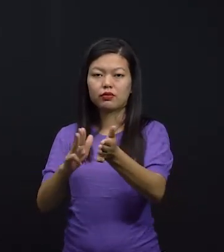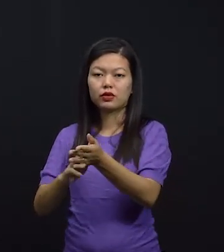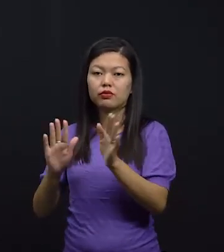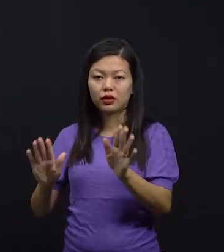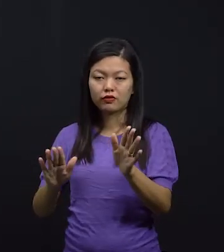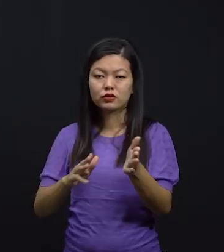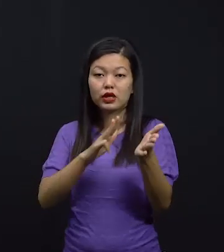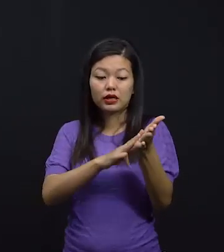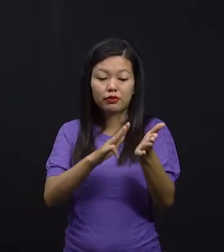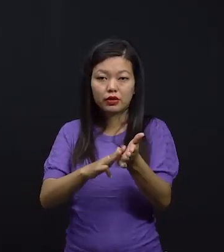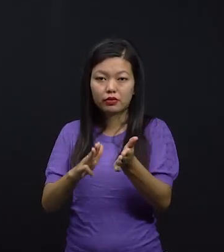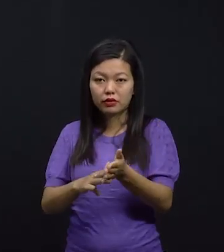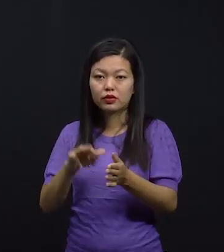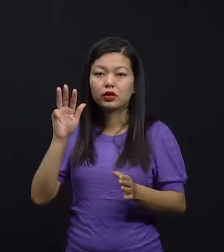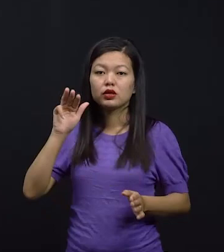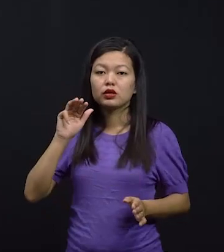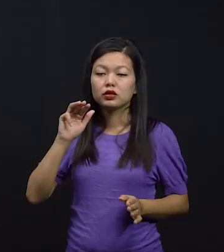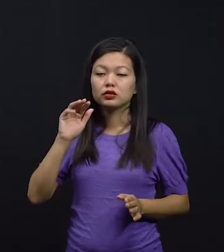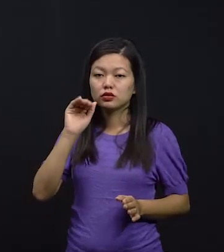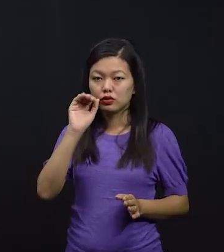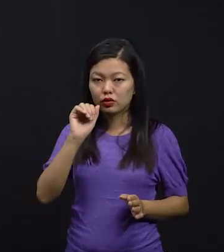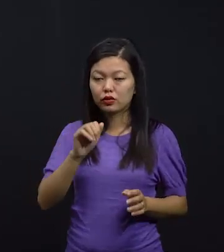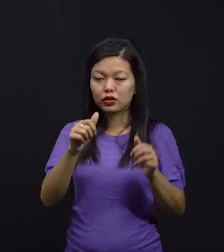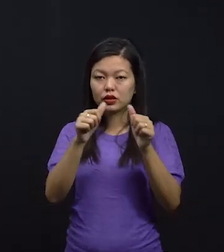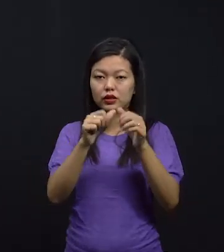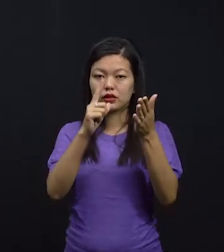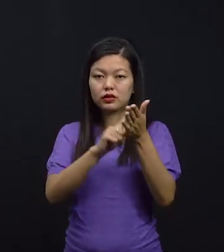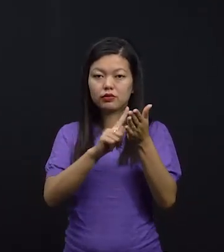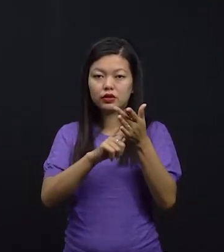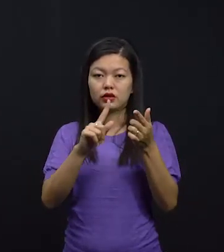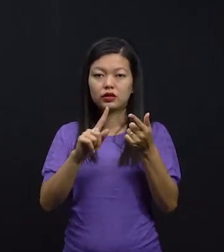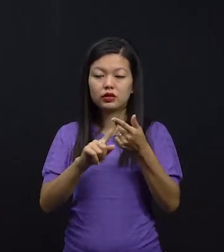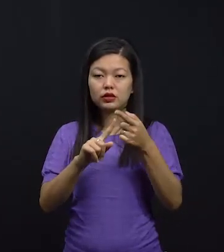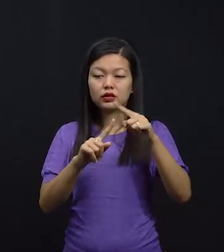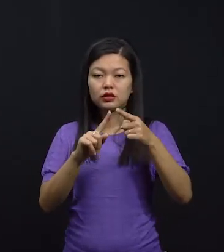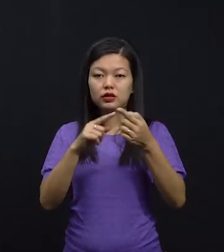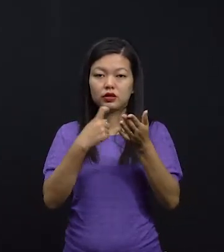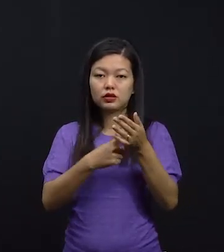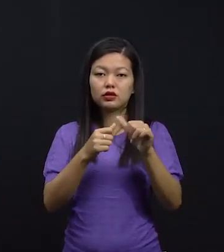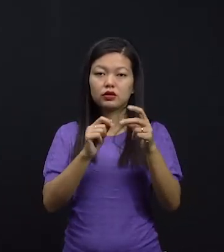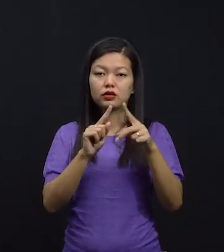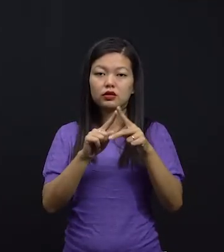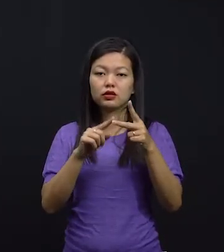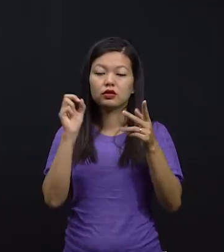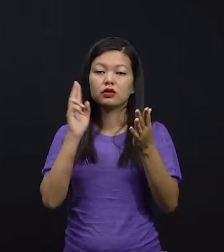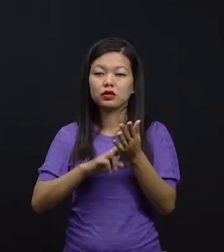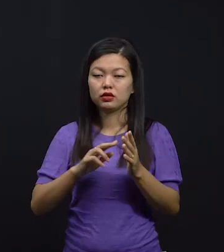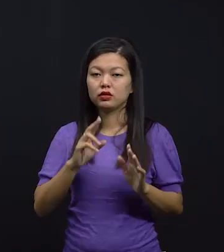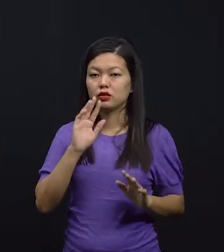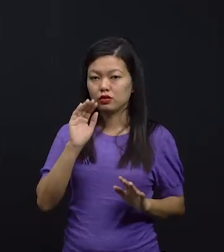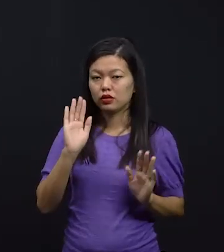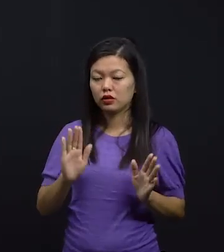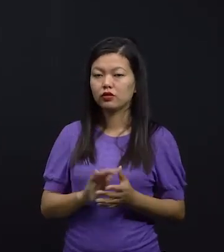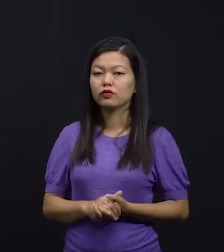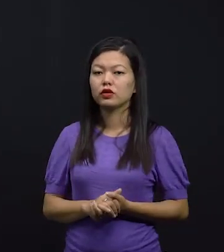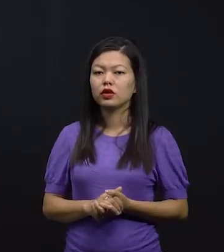alliteration. And if you look at his work, you find that he had written the rhyming scheme so beautifully, and also